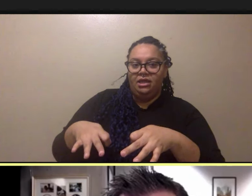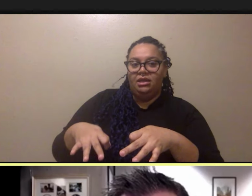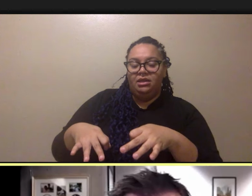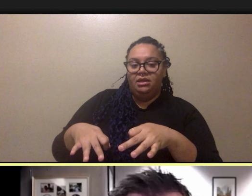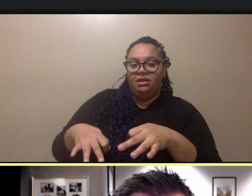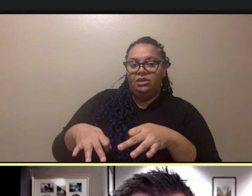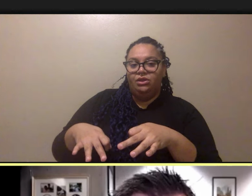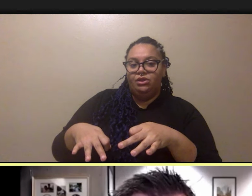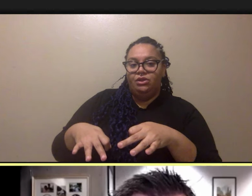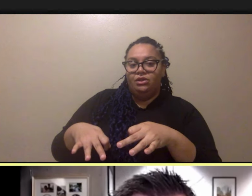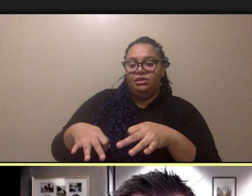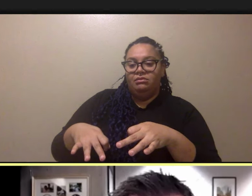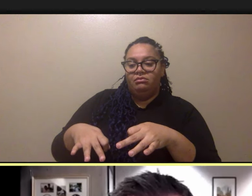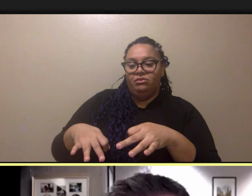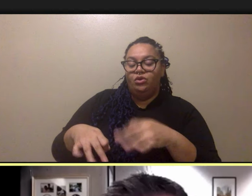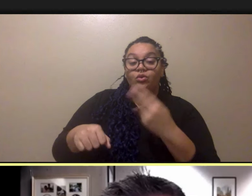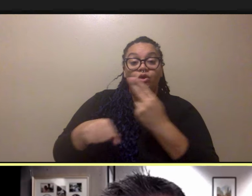lower classes.